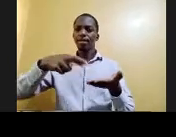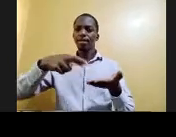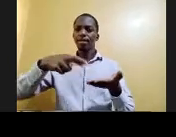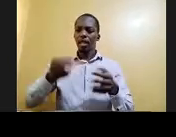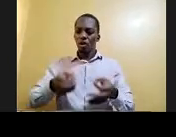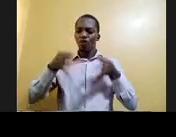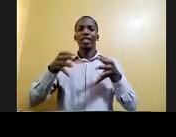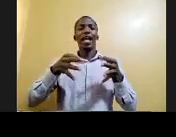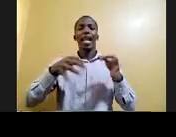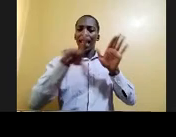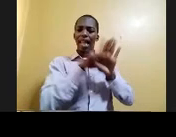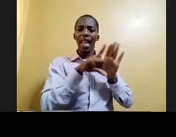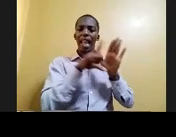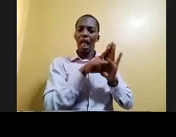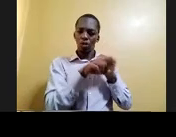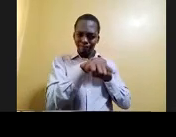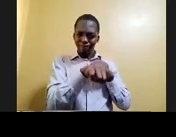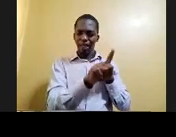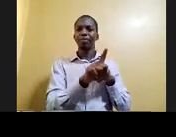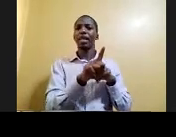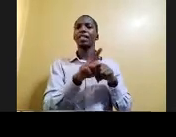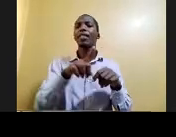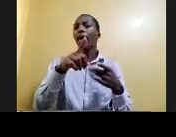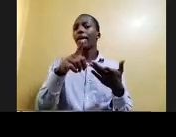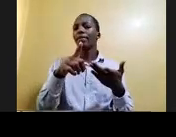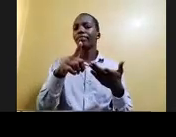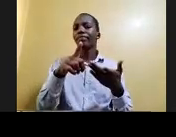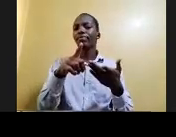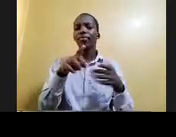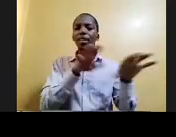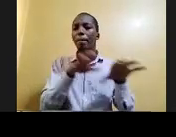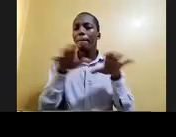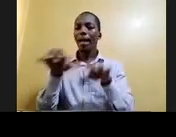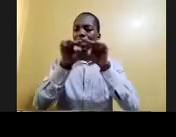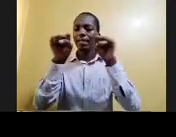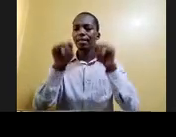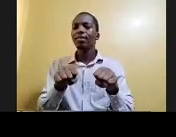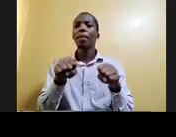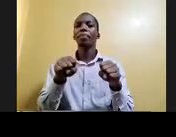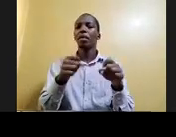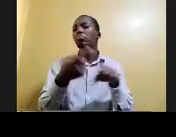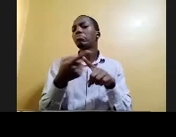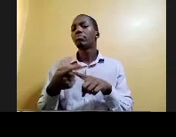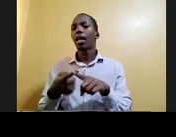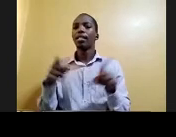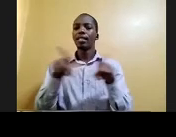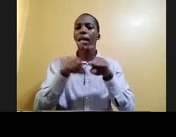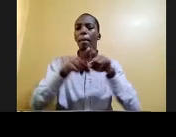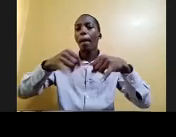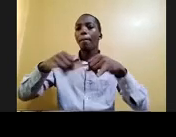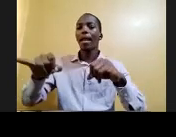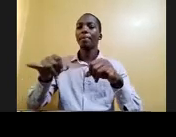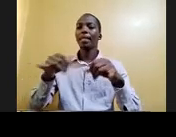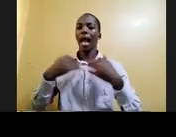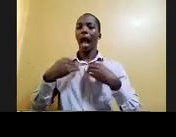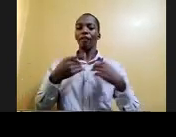legal entity. They'll have to operate their own joint marketing system, etc. And they also will have to implement their own internal control system,